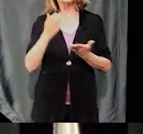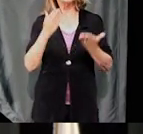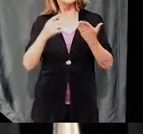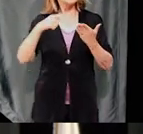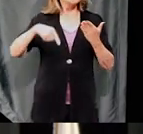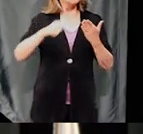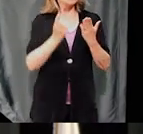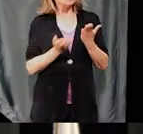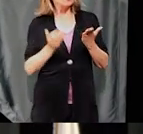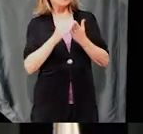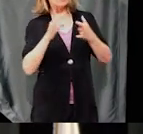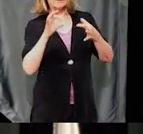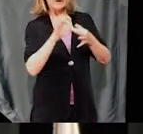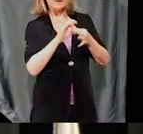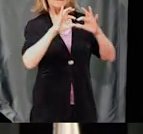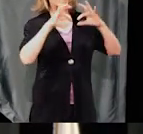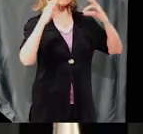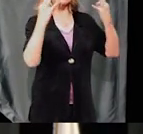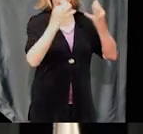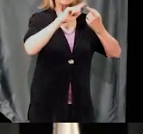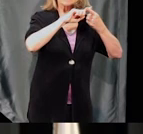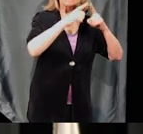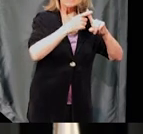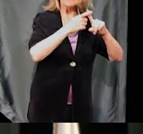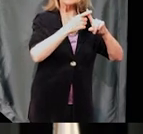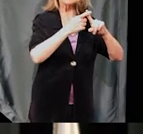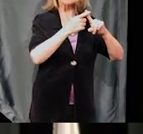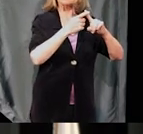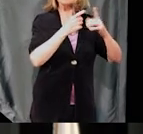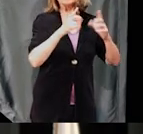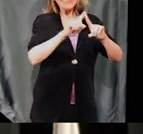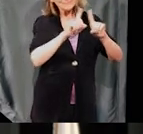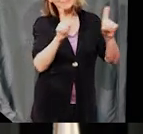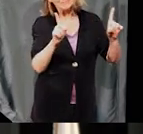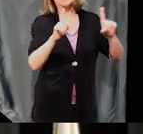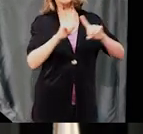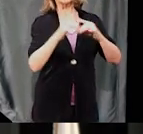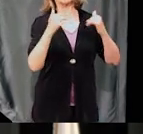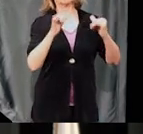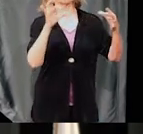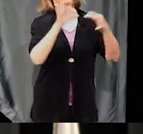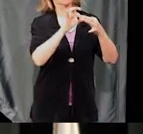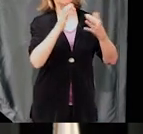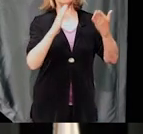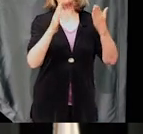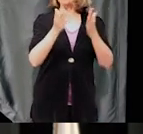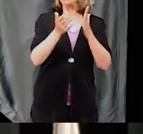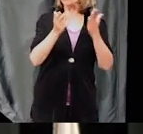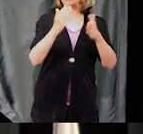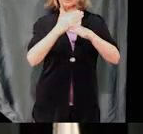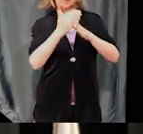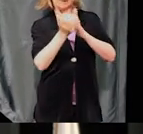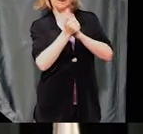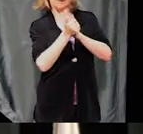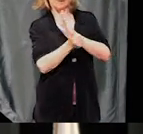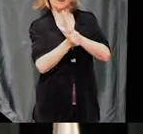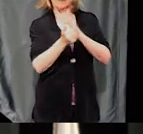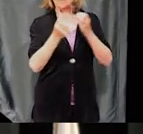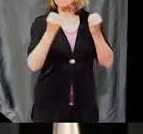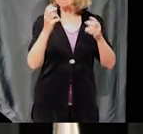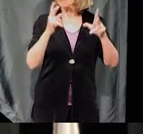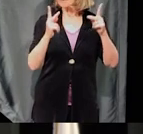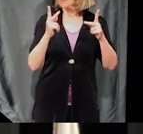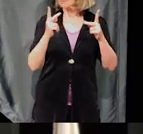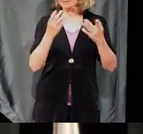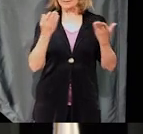friends, albeit in different ways, but it's still connecting. Maybe you shared a talent with someone. For example, so many people